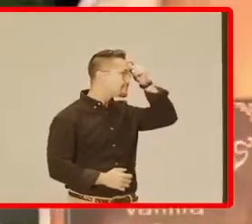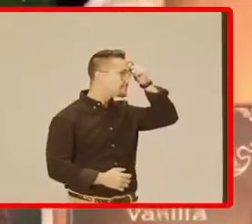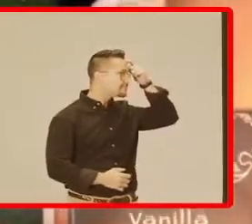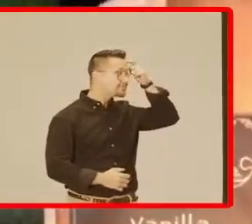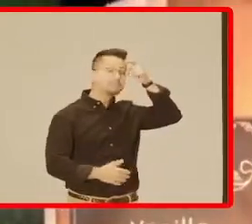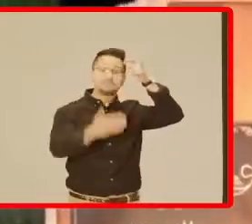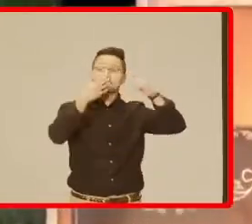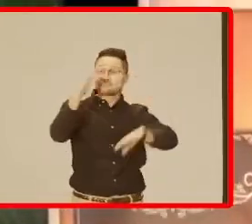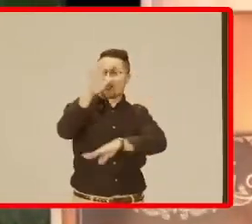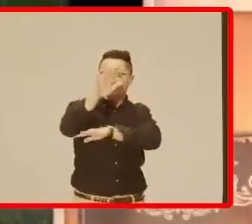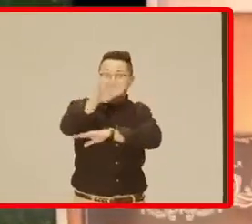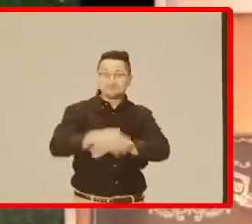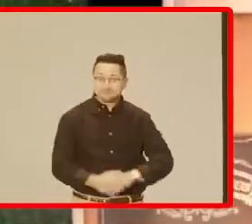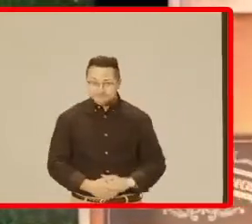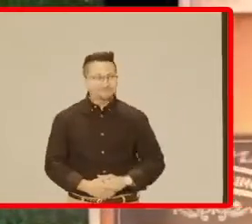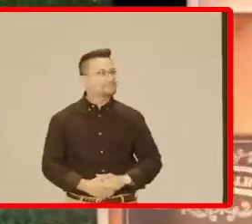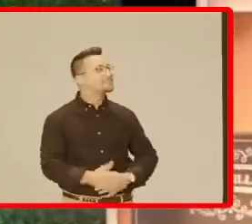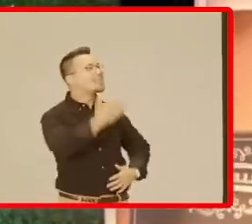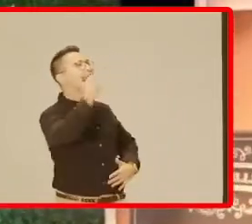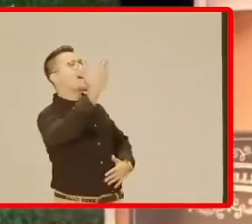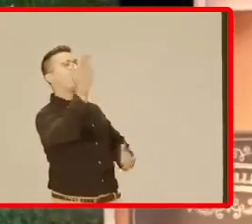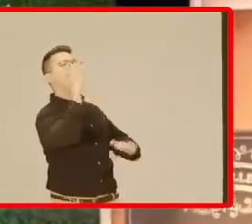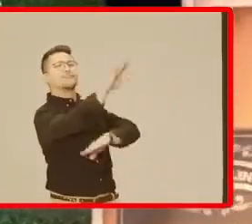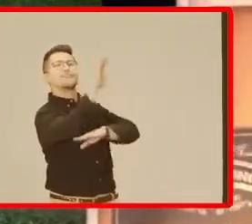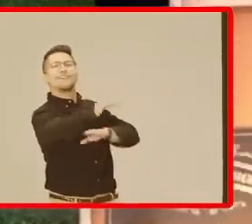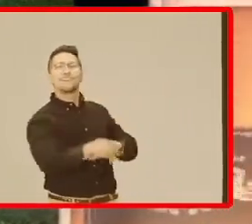Good afternoon.